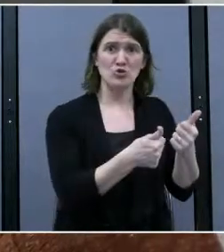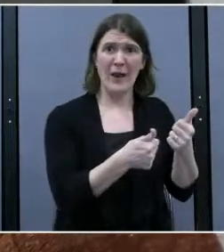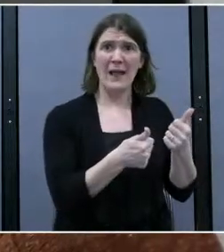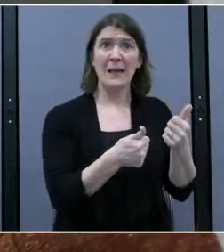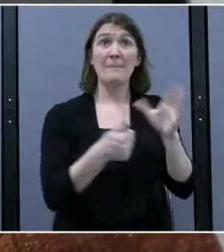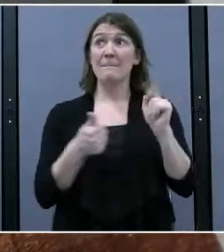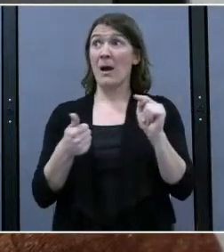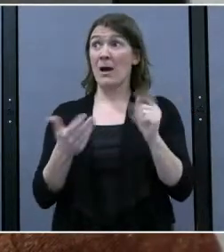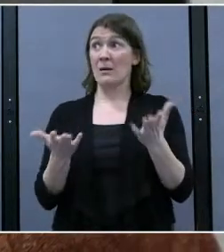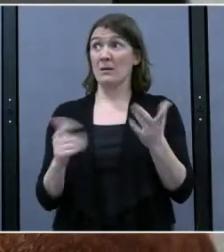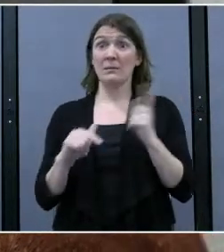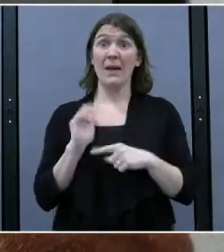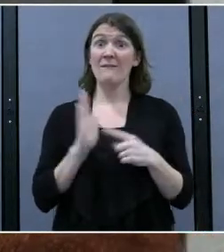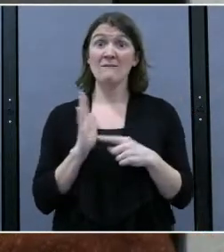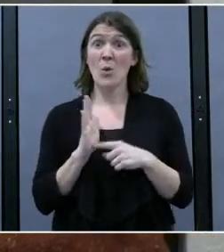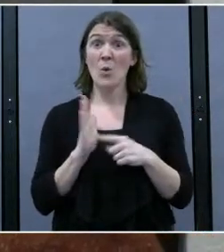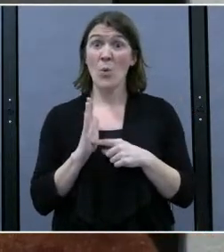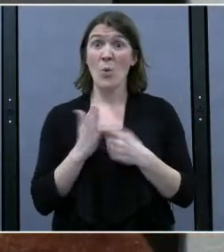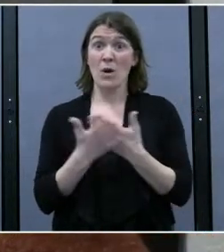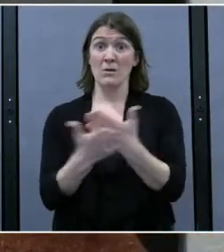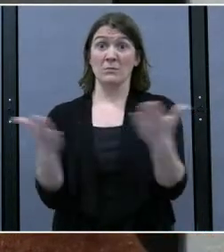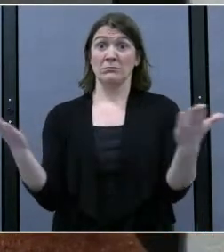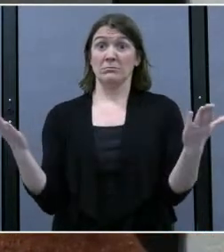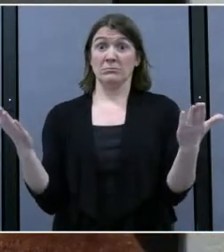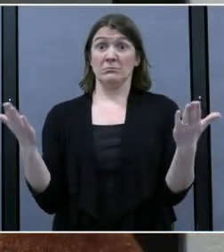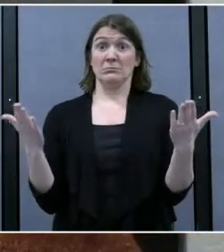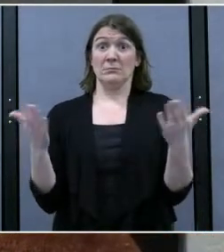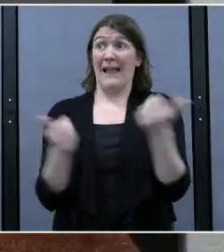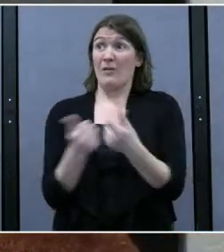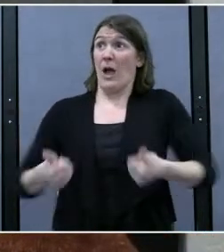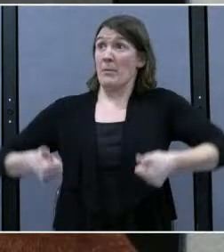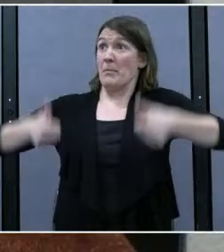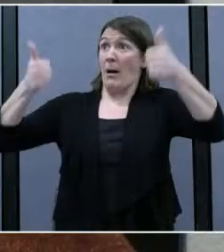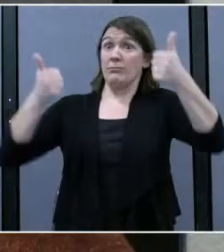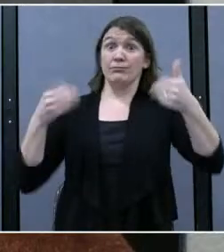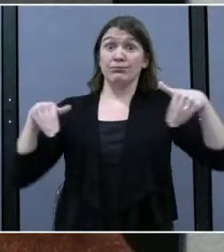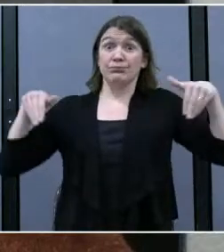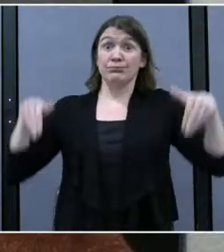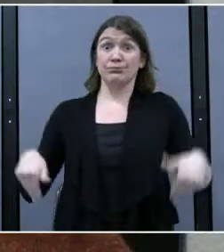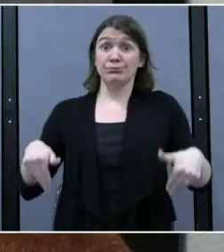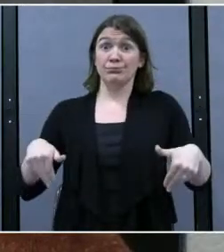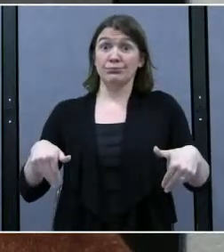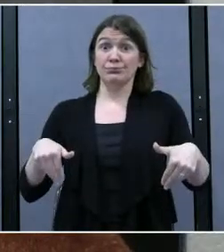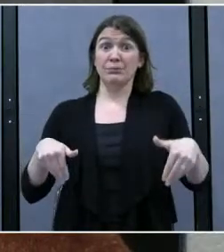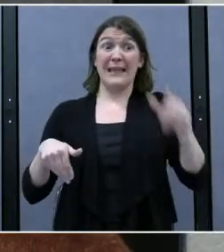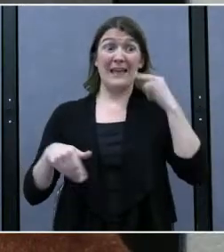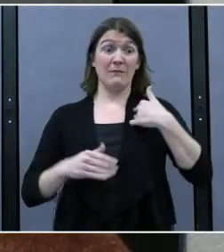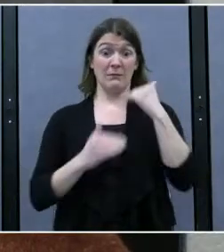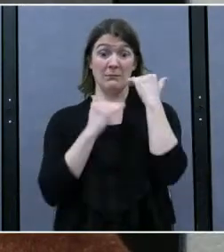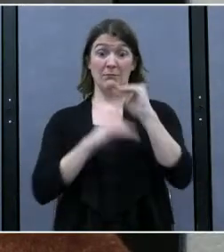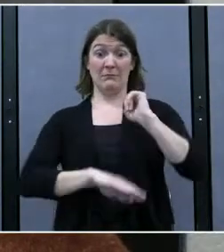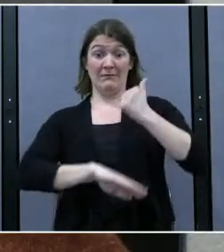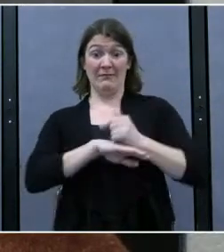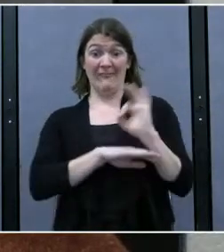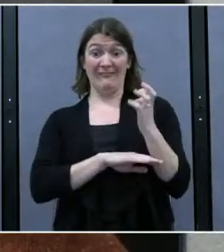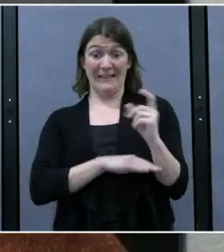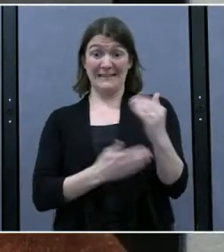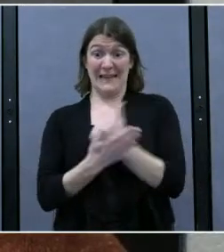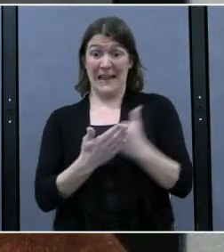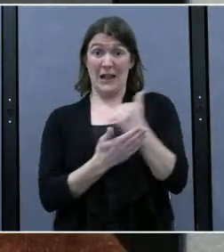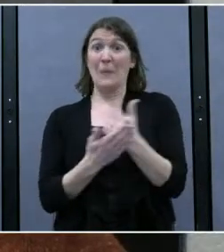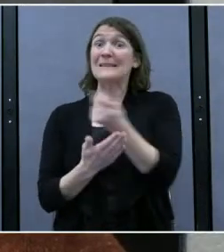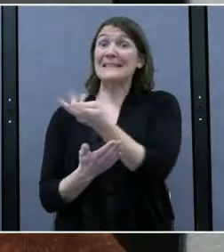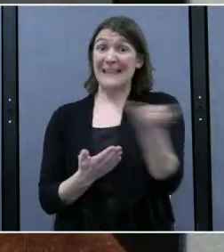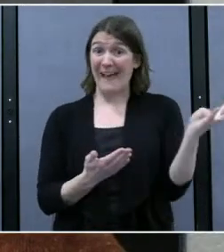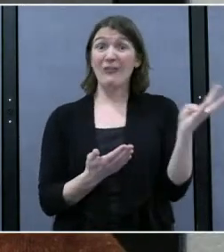but it's just making things more unaffordable. And it's tougher on the people on fixed incomes, like we have a lot of